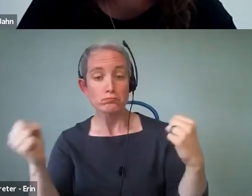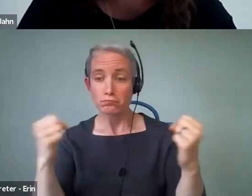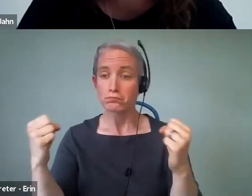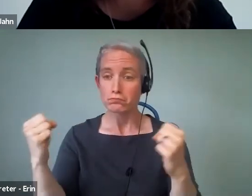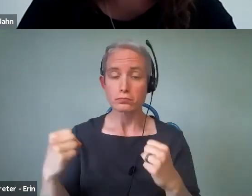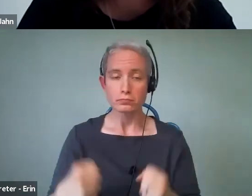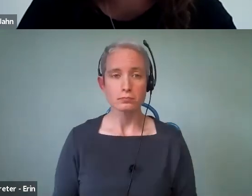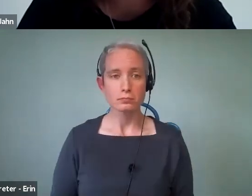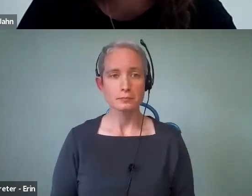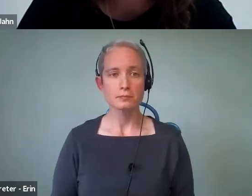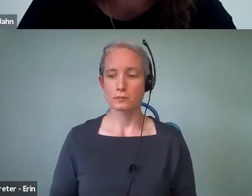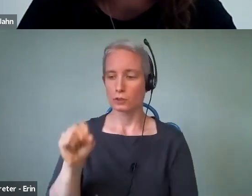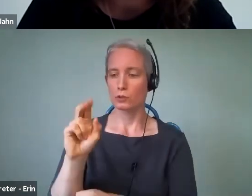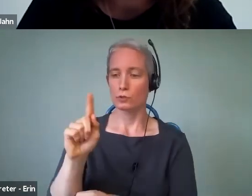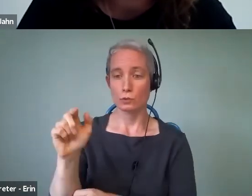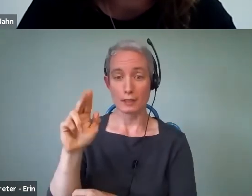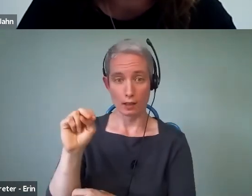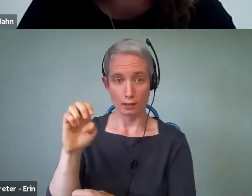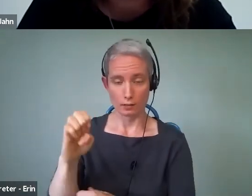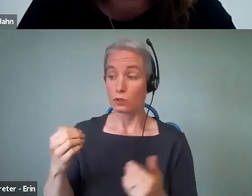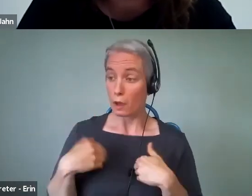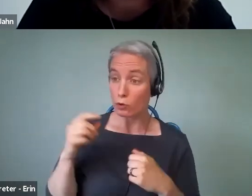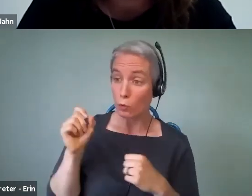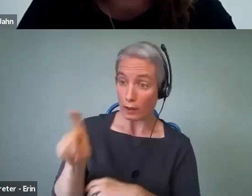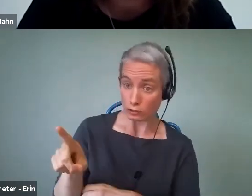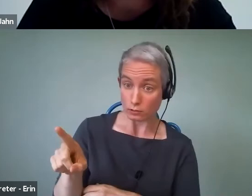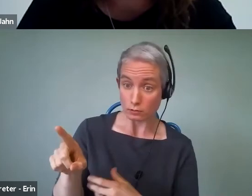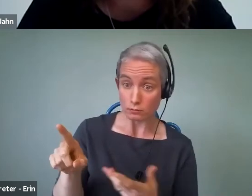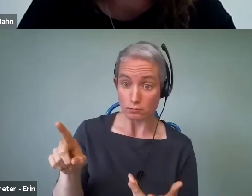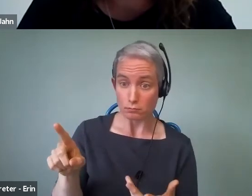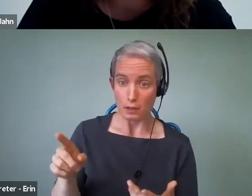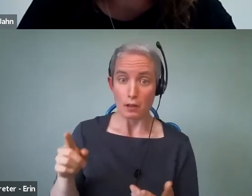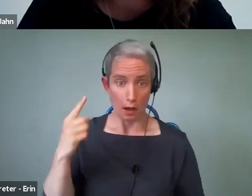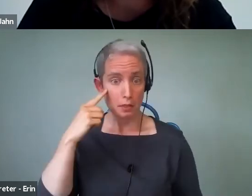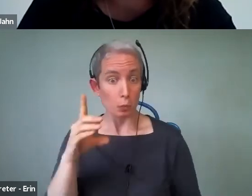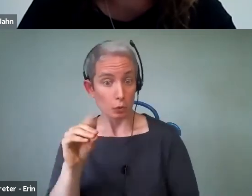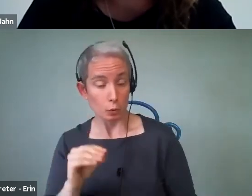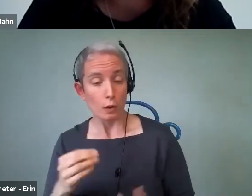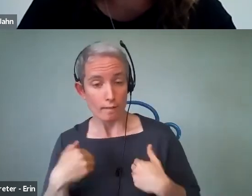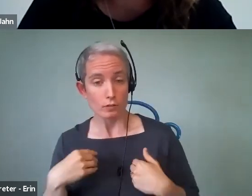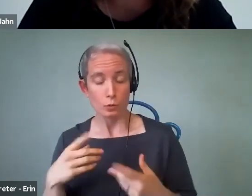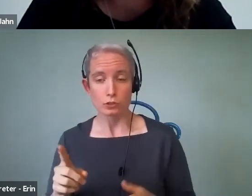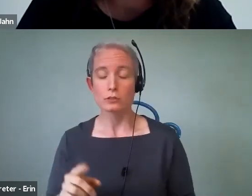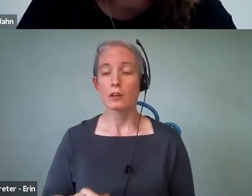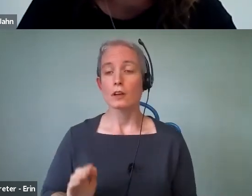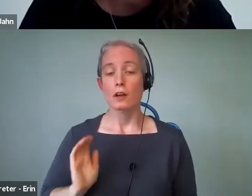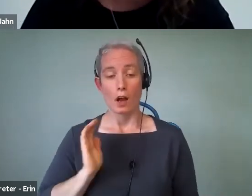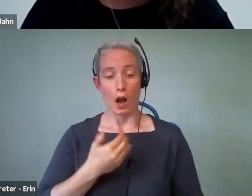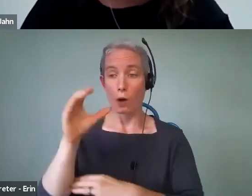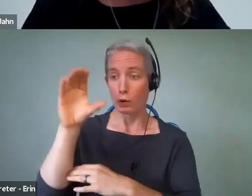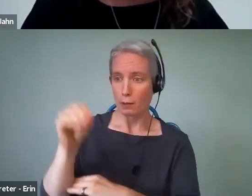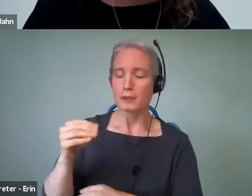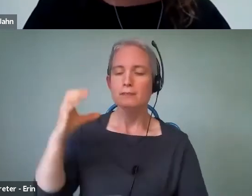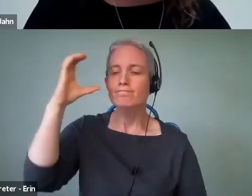Well, let's go and see if we have a question. I think we do. It's that my company is exploring growth in new